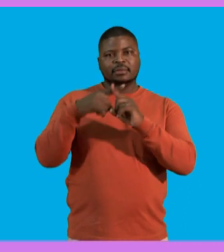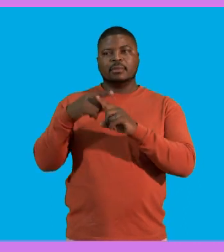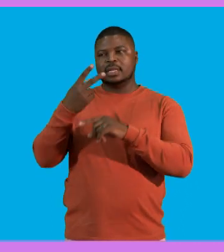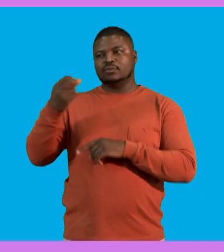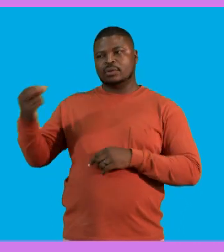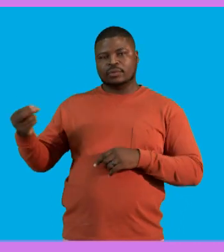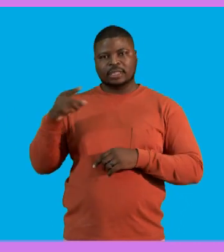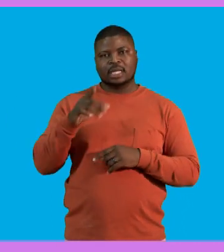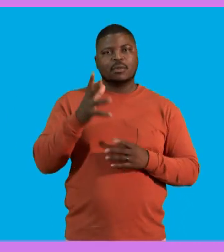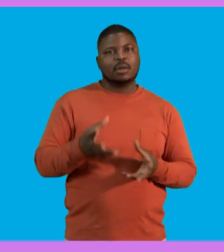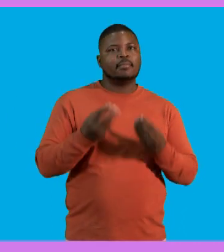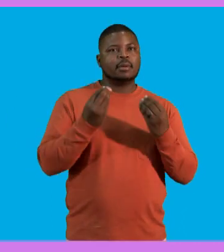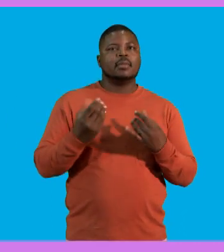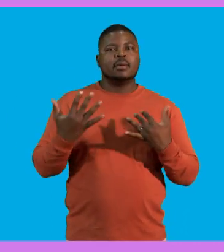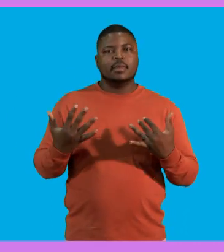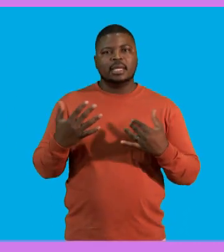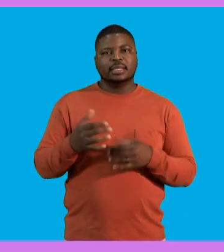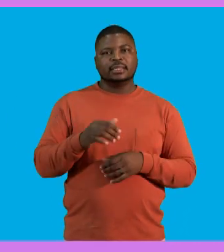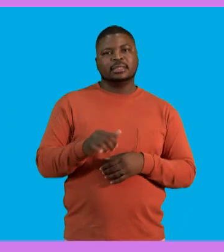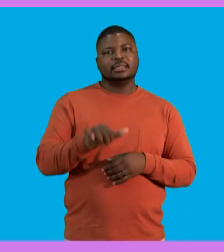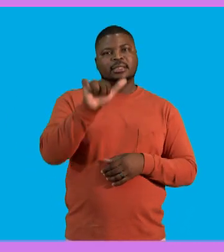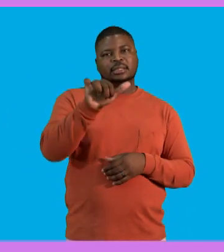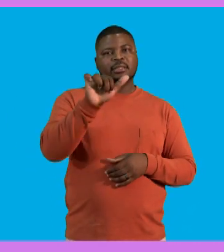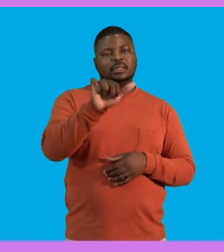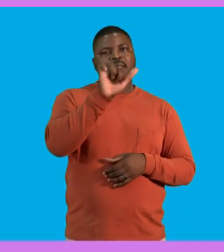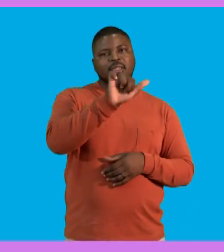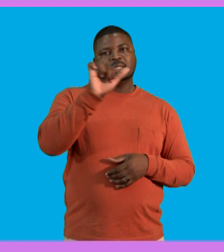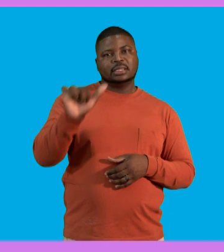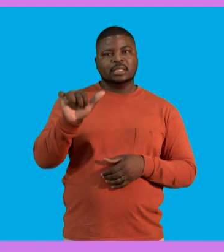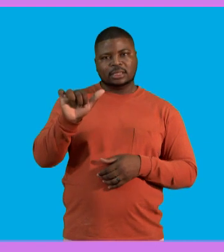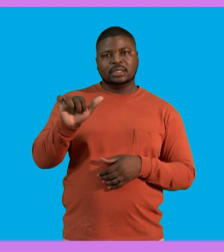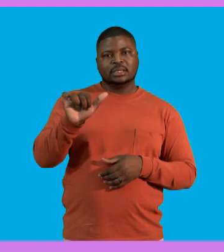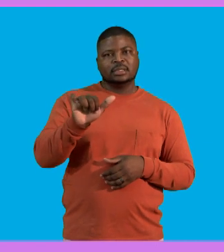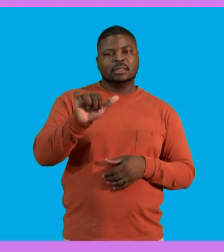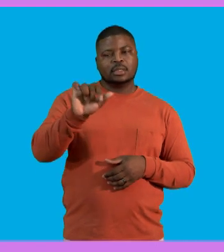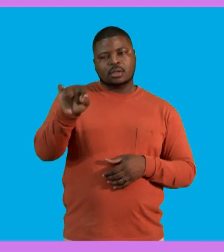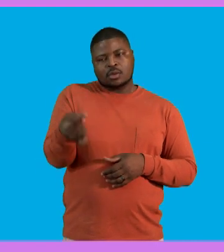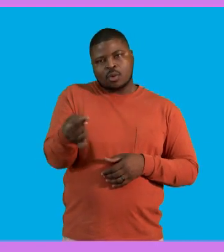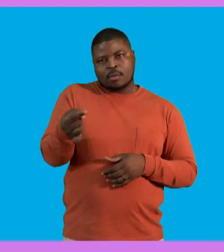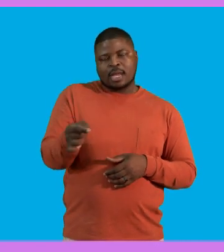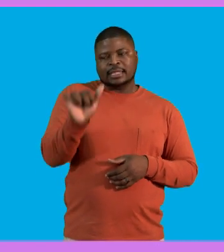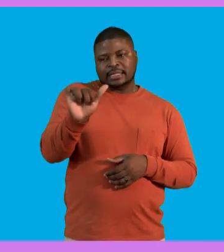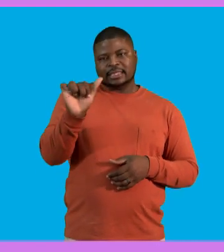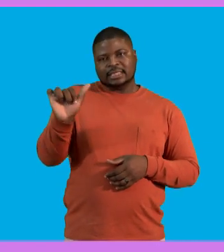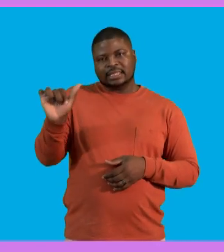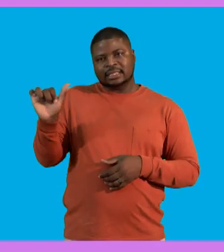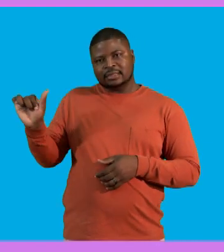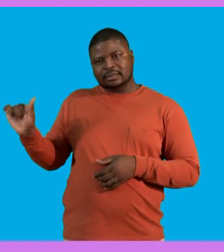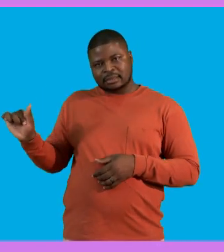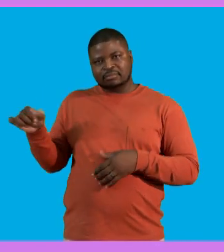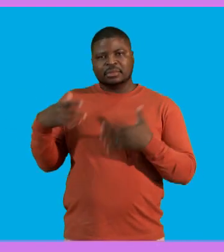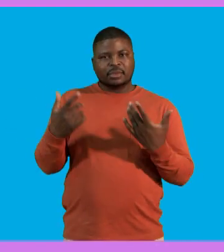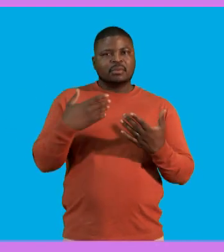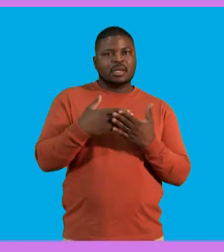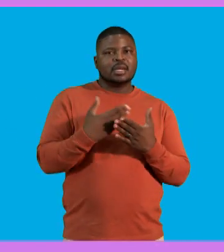by 200, and then it gives us 66 rand. There's a lot of sixes there,